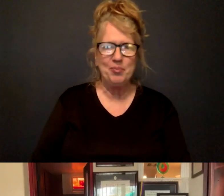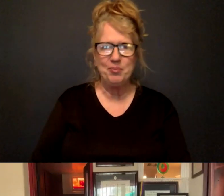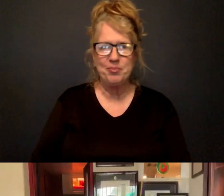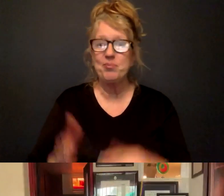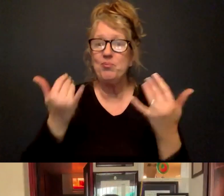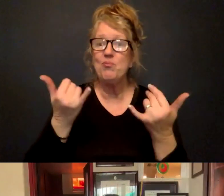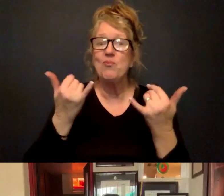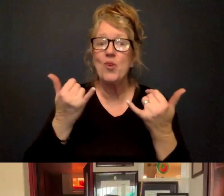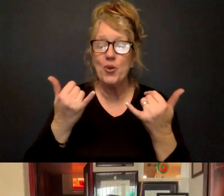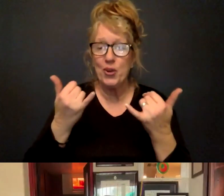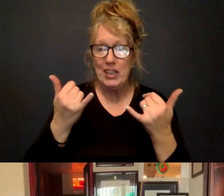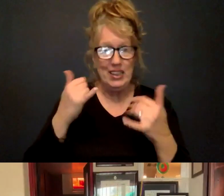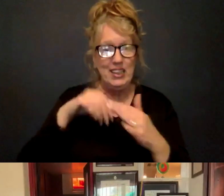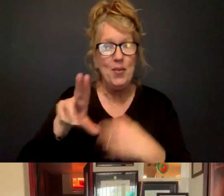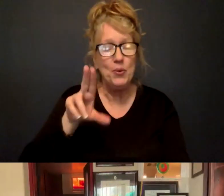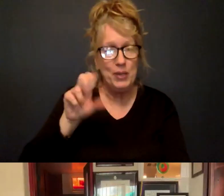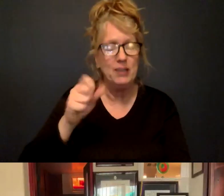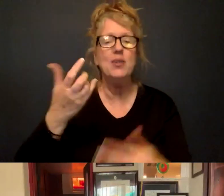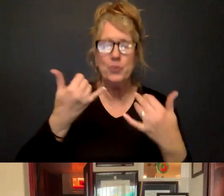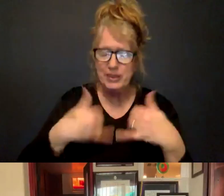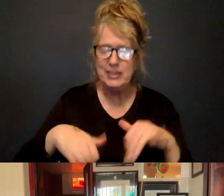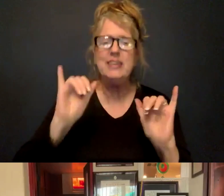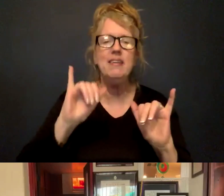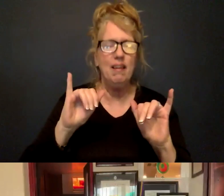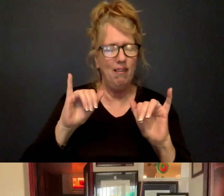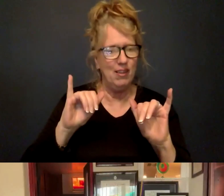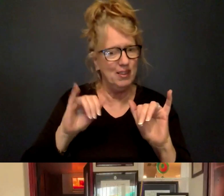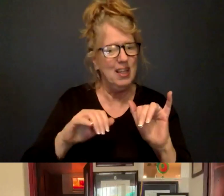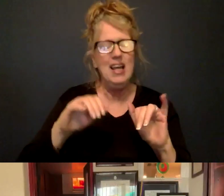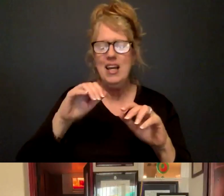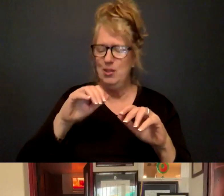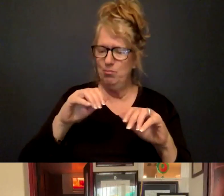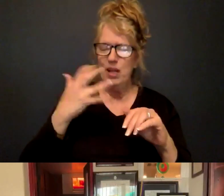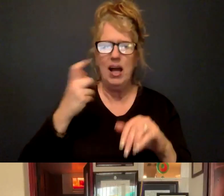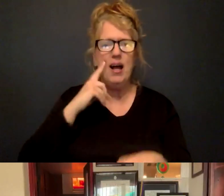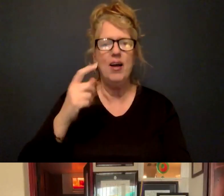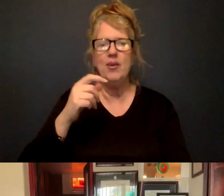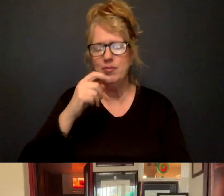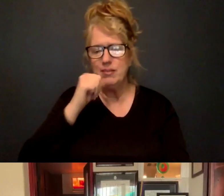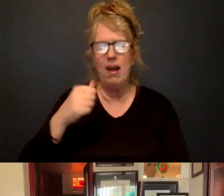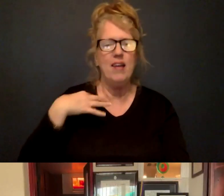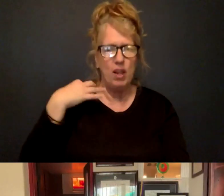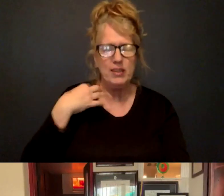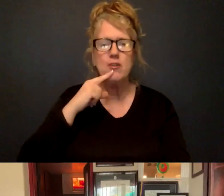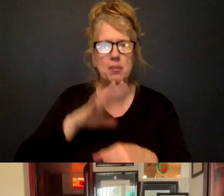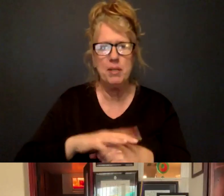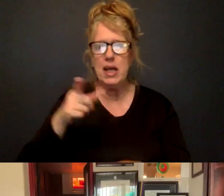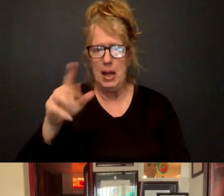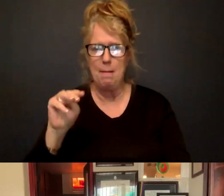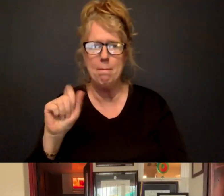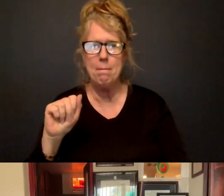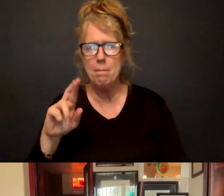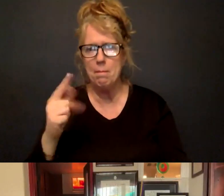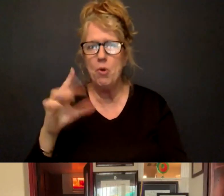Currently in the United States, we do still have a significant use of involuntary commitments across the spectrum. And Margie identified